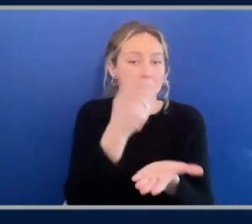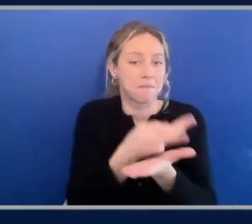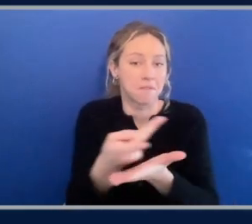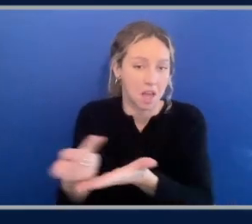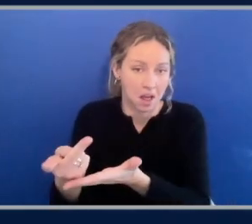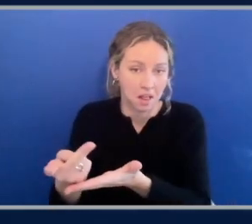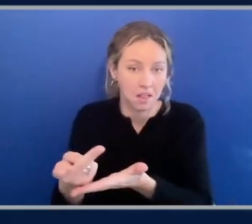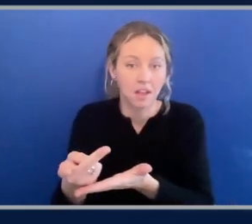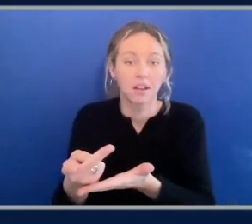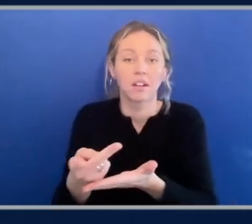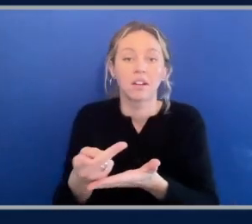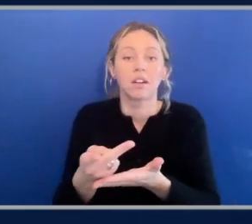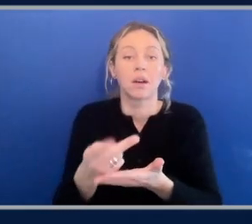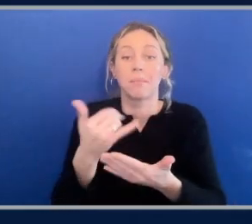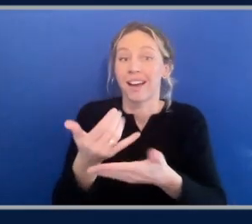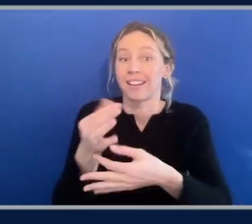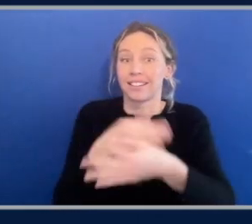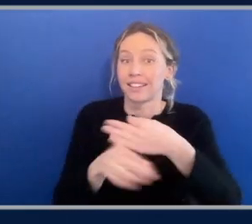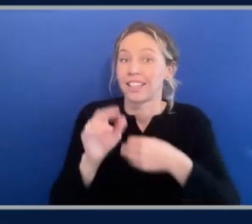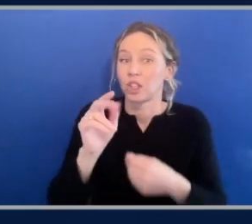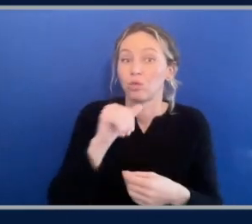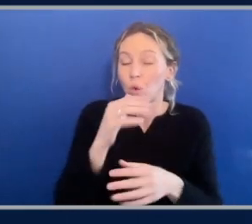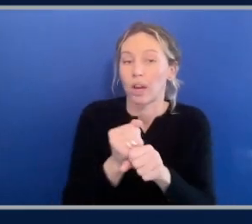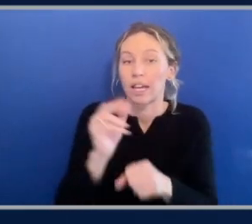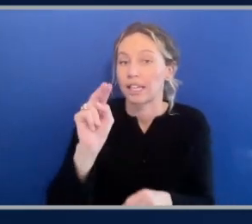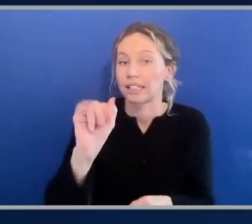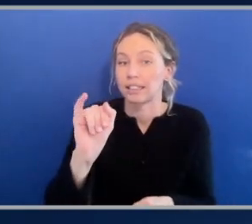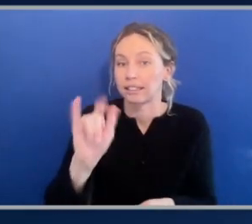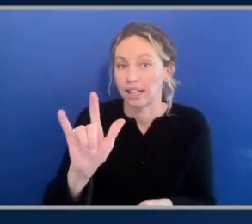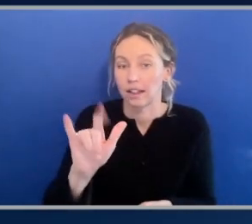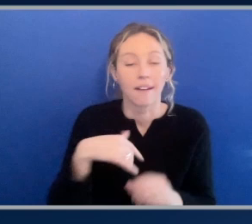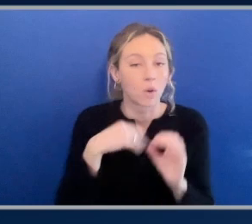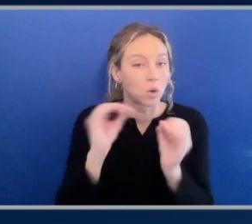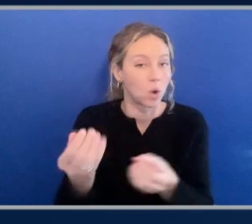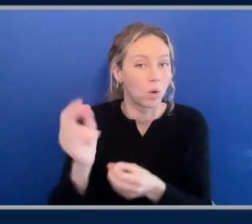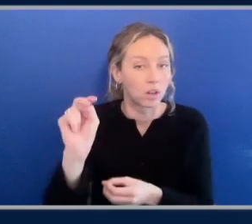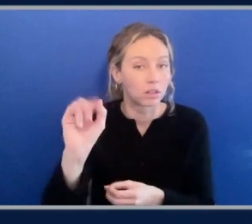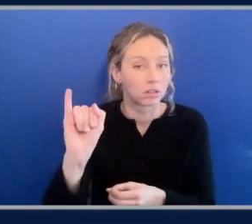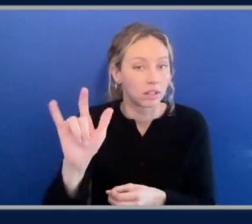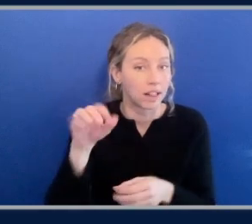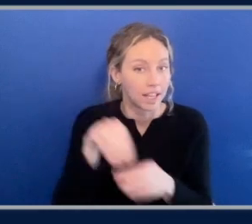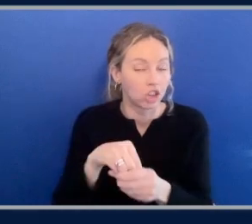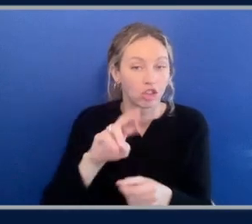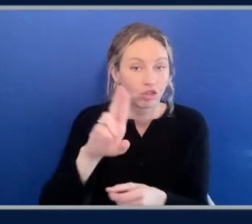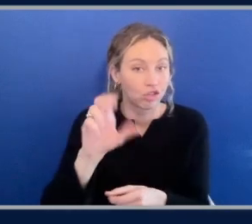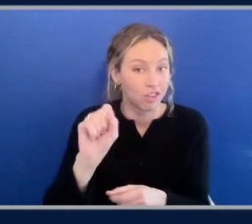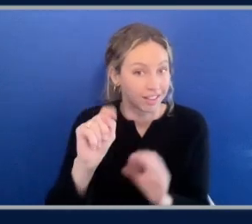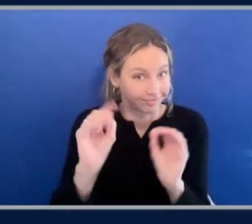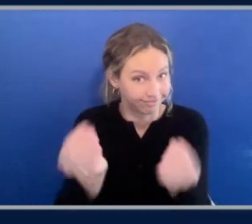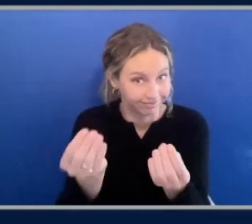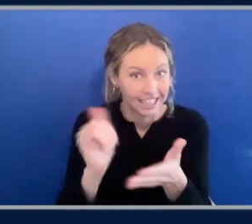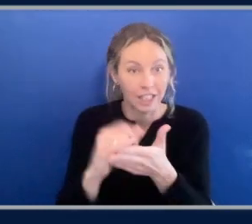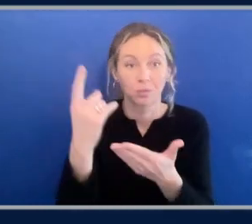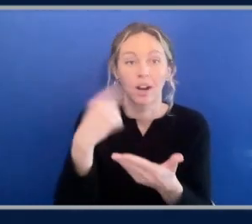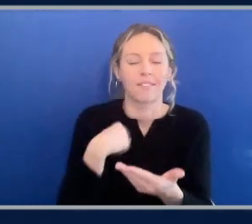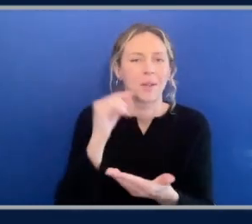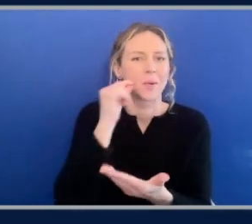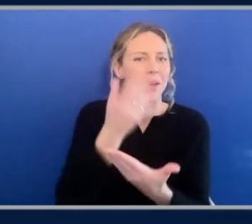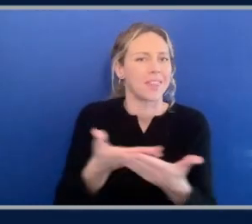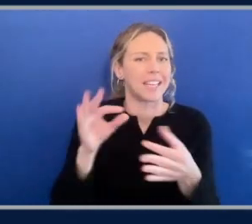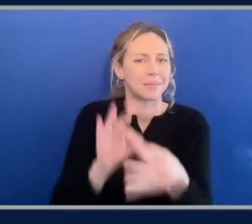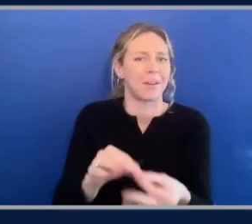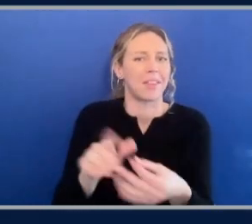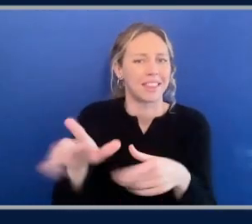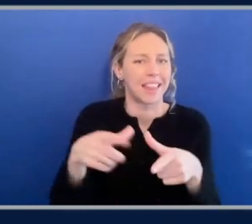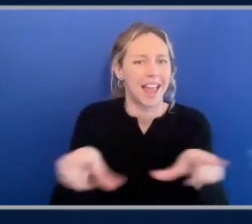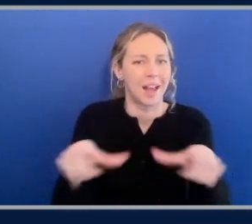what? Nil doesn't exist in Rust, does it, Darko? Yes, there is no nil in Rust. Remember that, friends. That's one of the quirks of the language. There's no nil, and once you